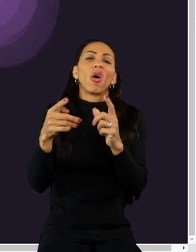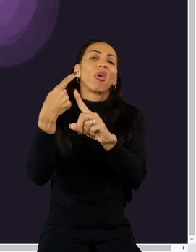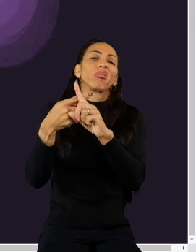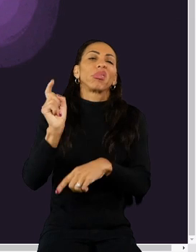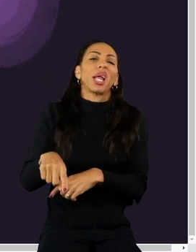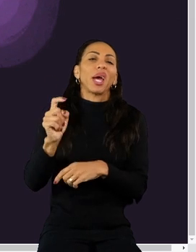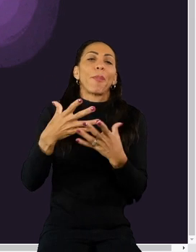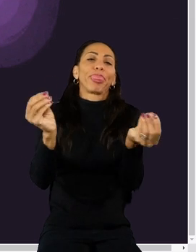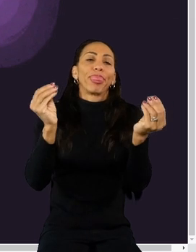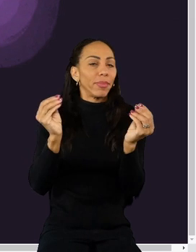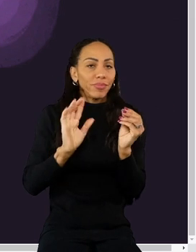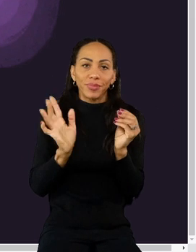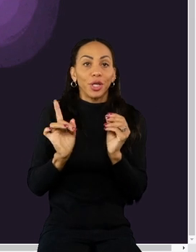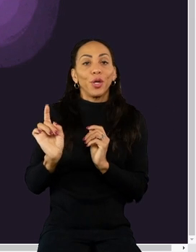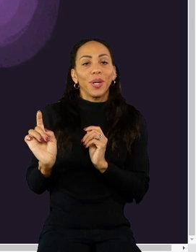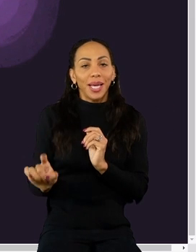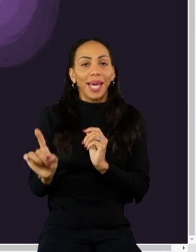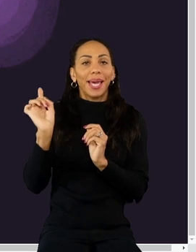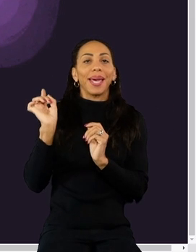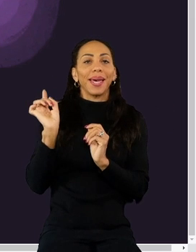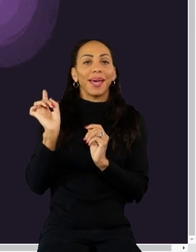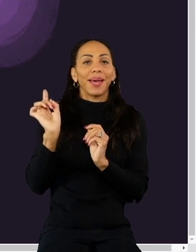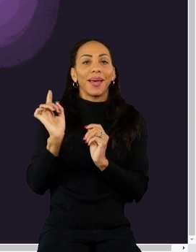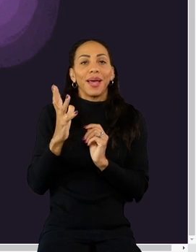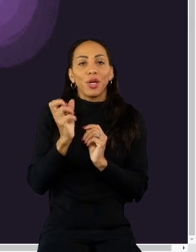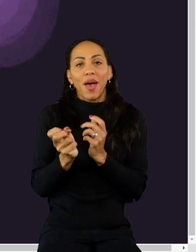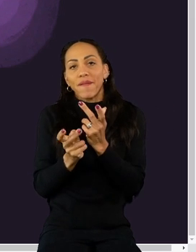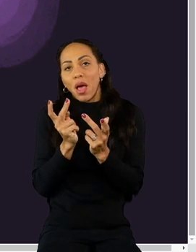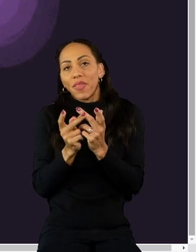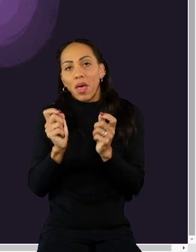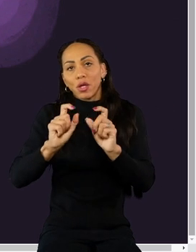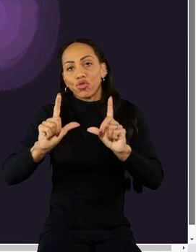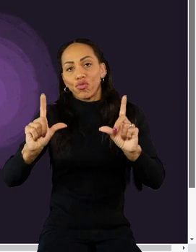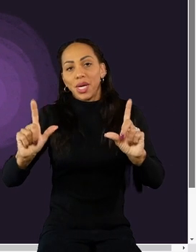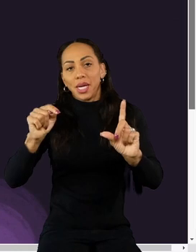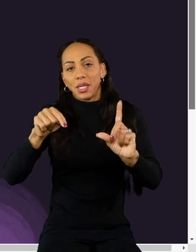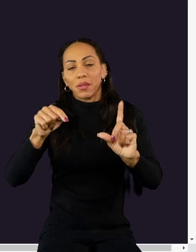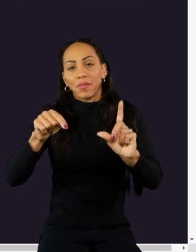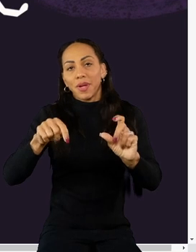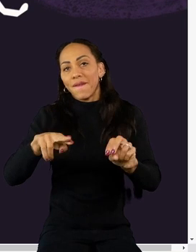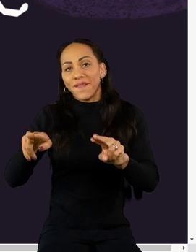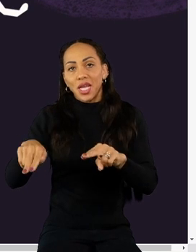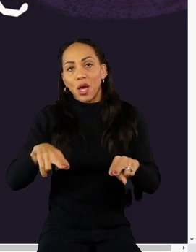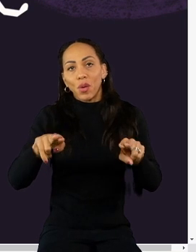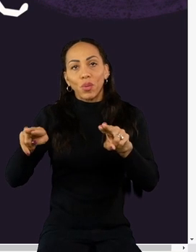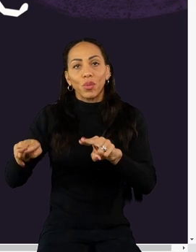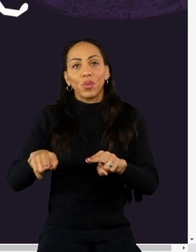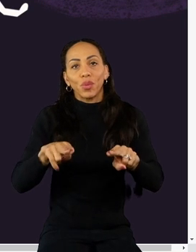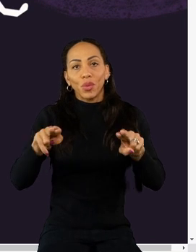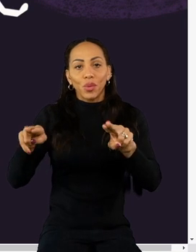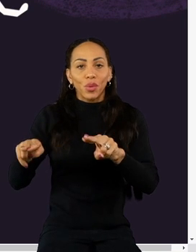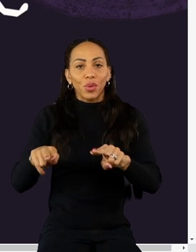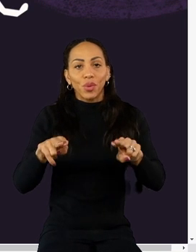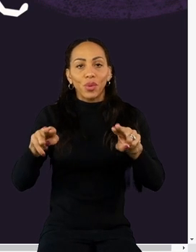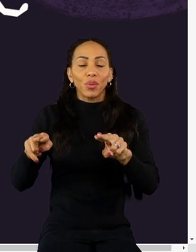that happens when you hit exit, rather than just hitting the cross, you hit the exit button, then you have another